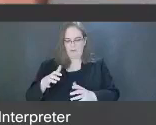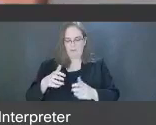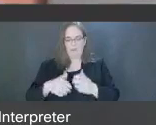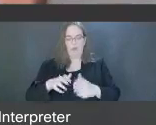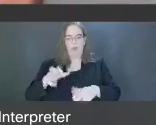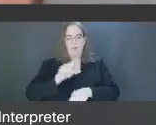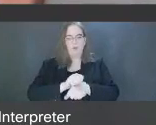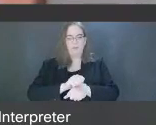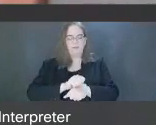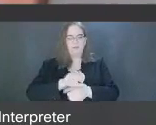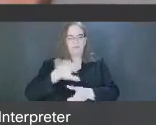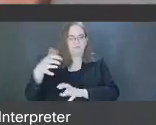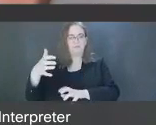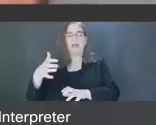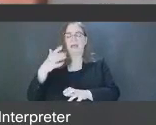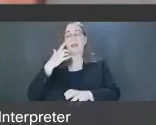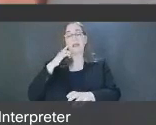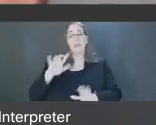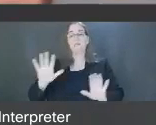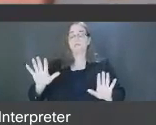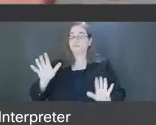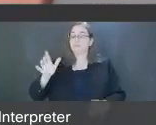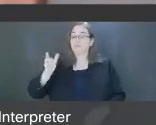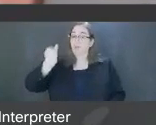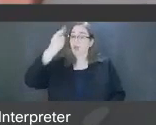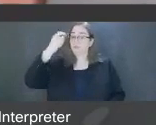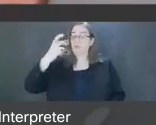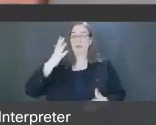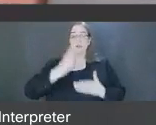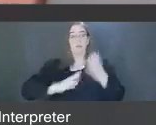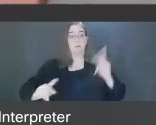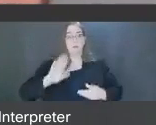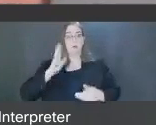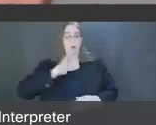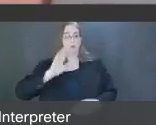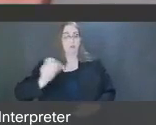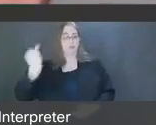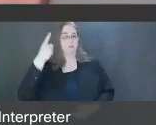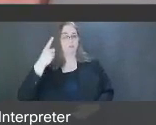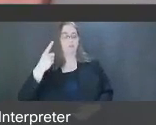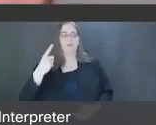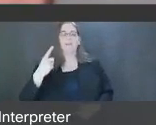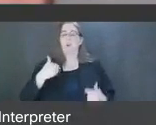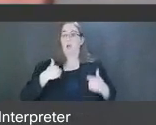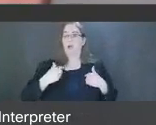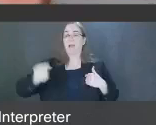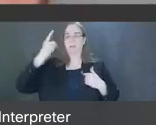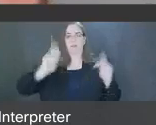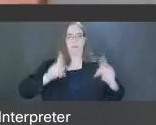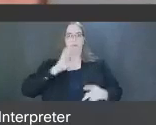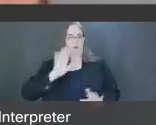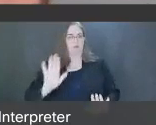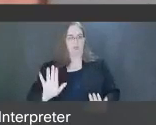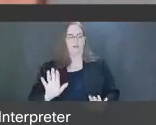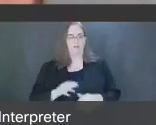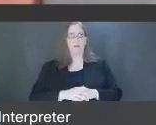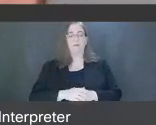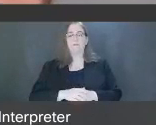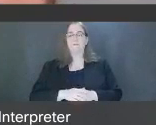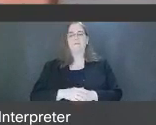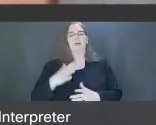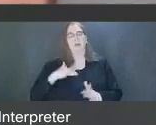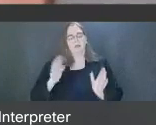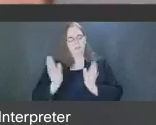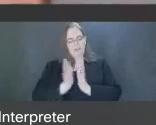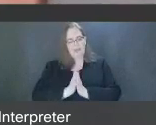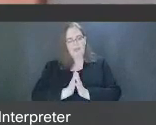at the sites. And I think this is understandably caused some frustration. So I understand that people are frustrated. I'm just